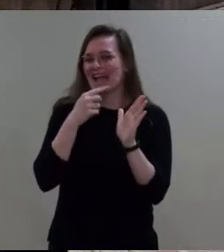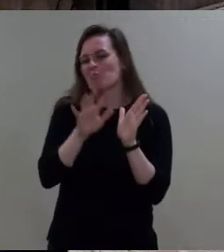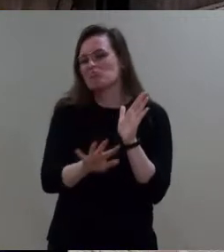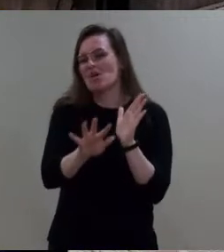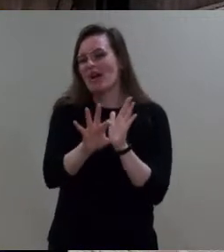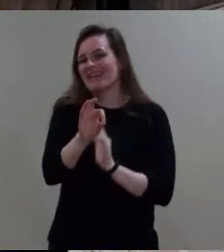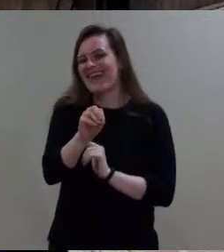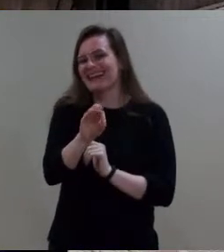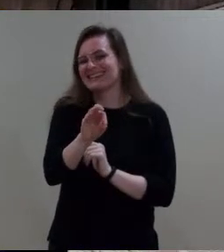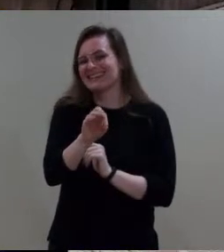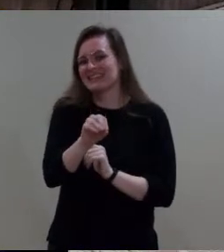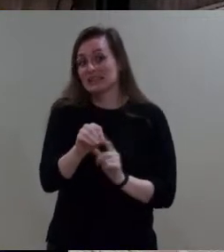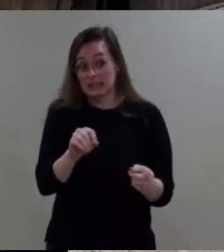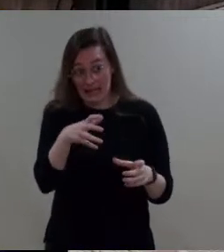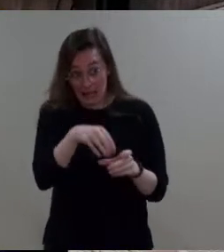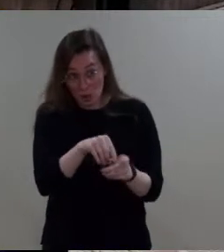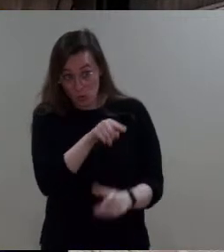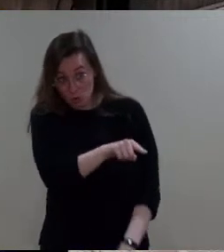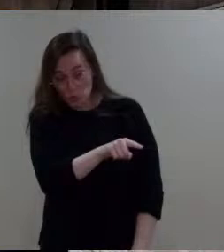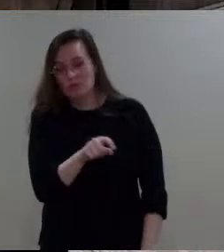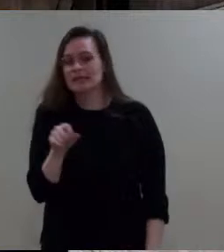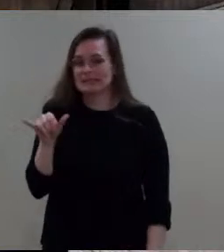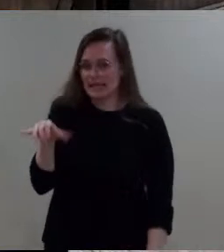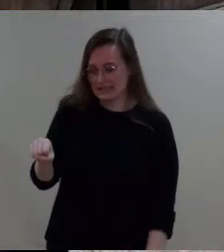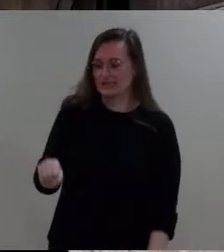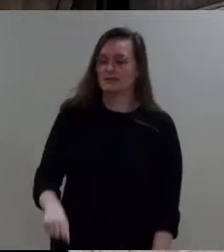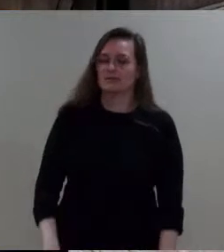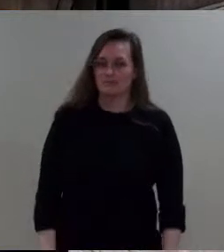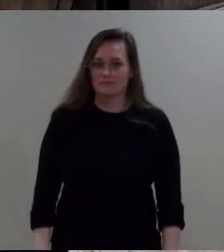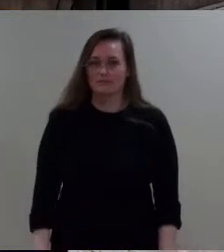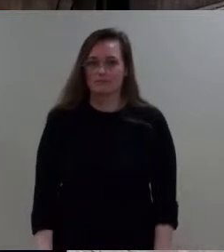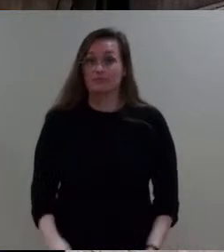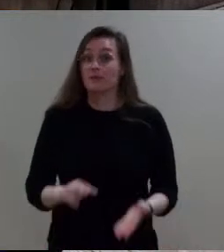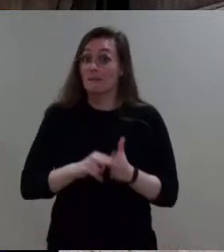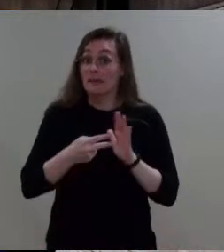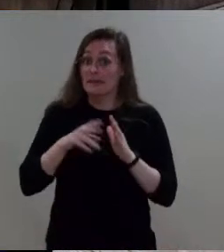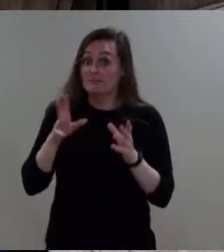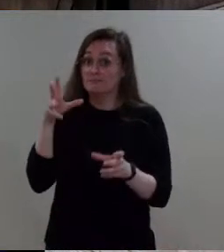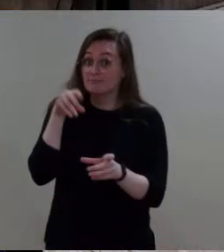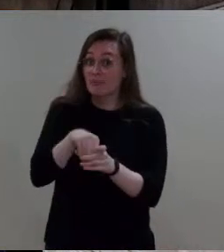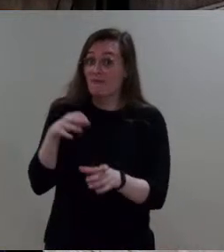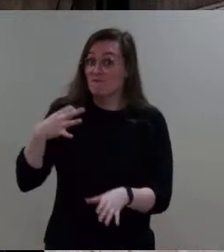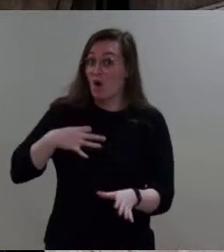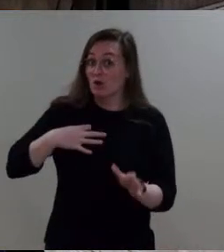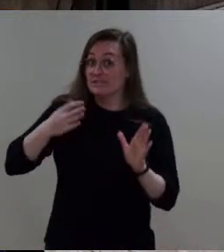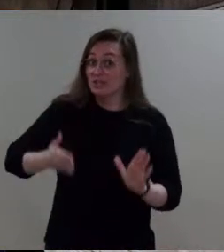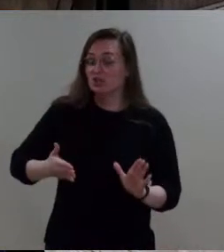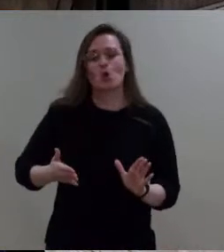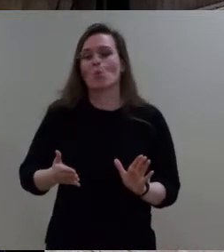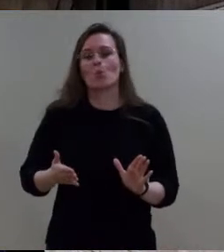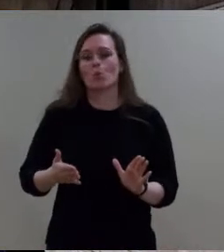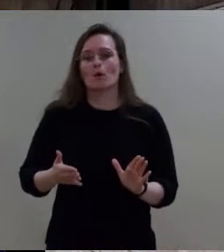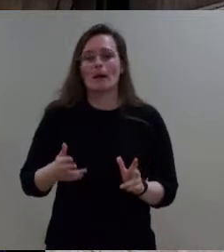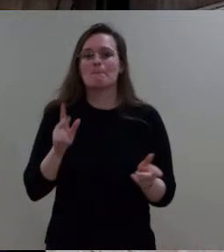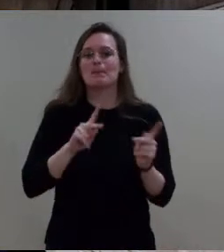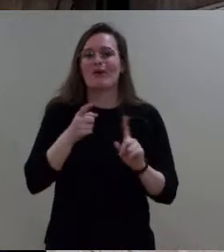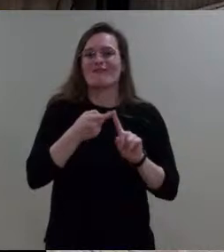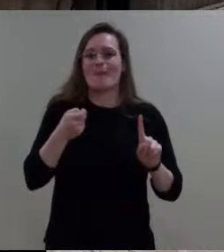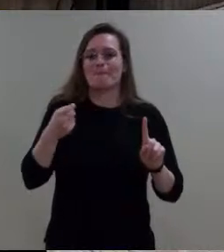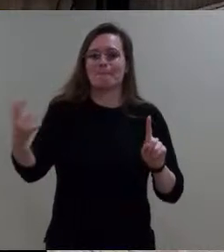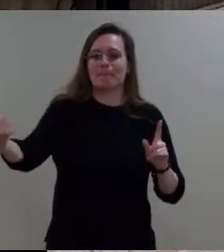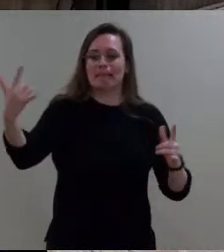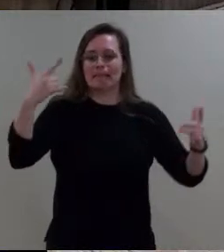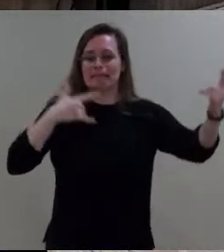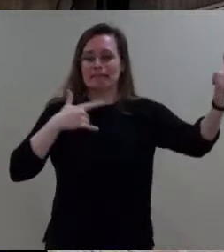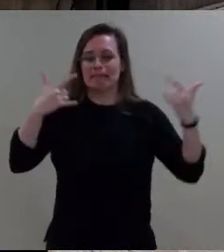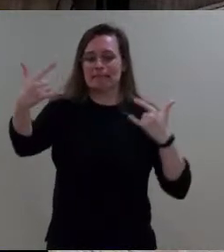and the whole, yeah, okay. Yes, yes. Um, That doesn't count volunteers because they live Right, there. This is okay. just flying People from in. outside, Yeah. okay. So